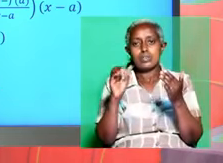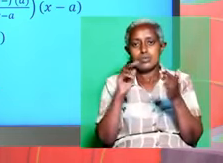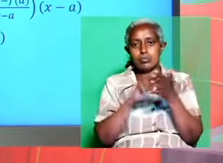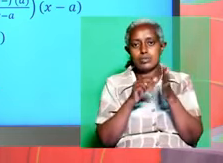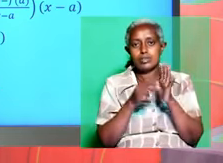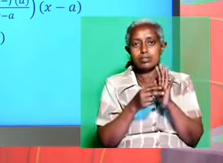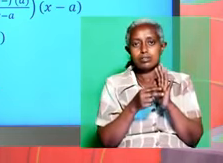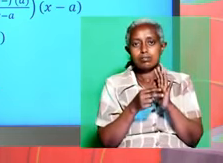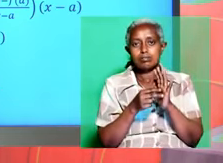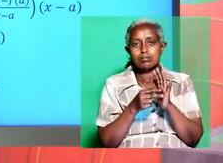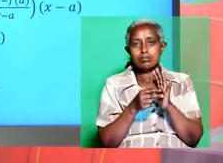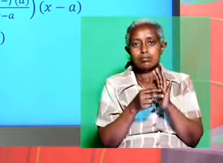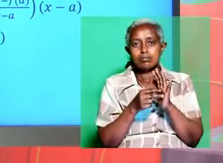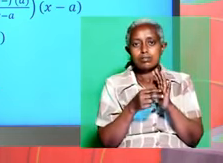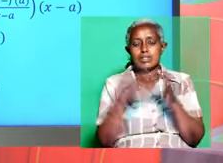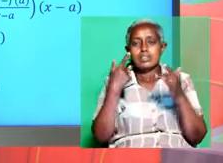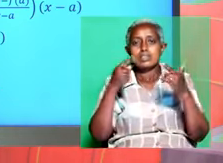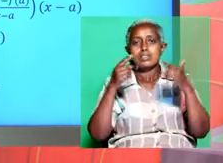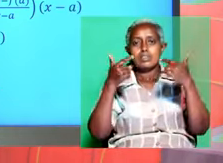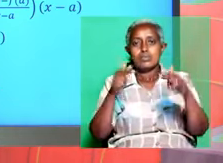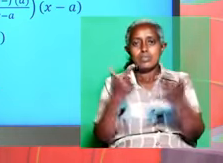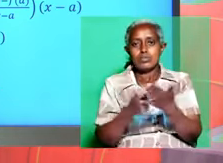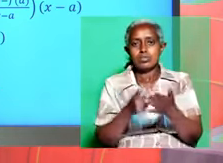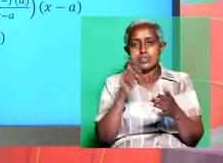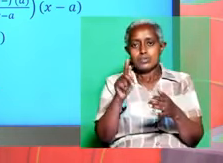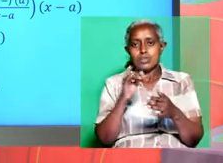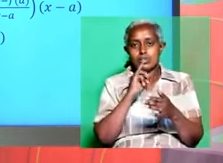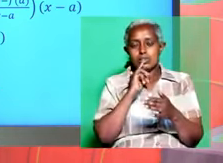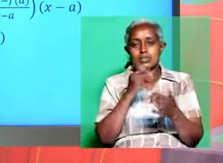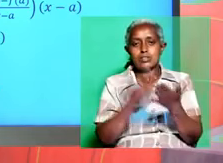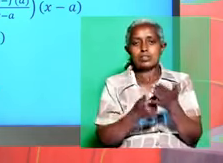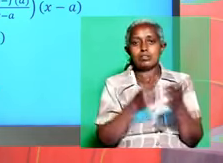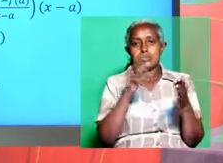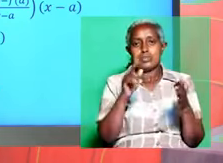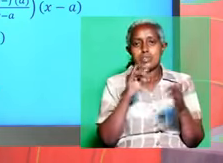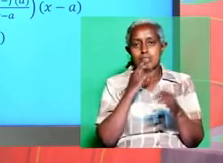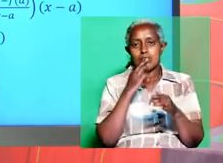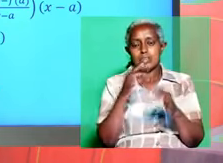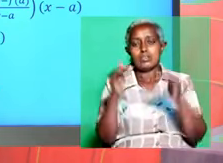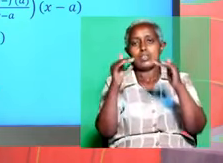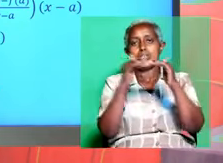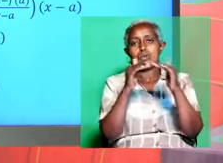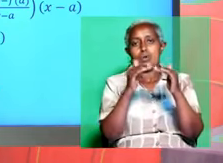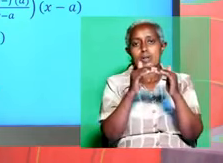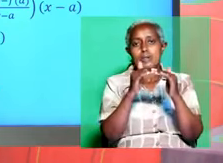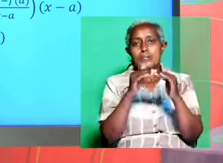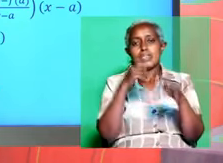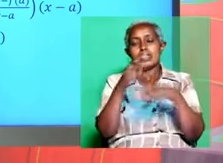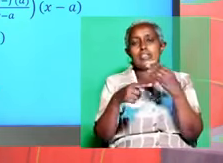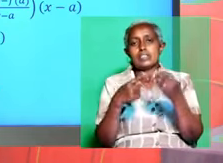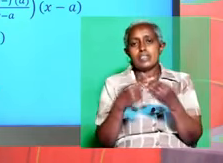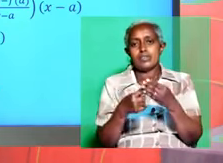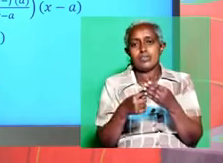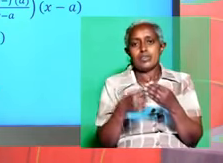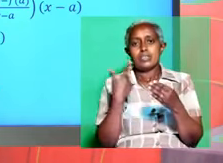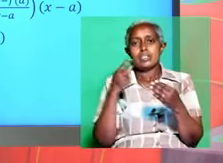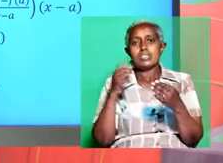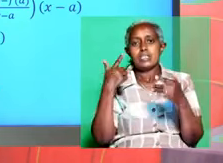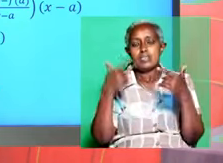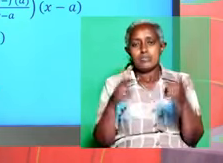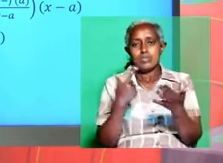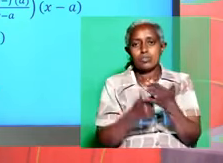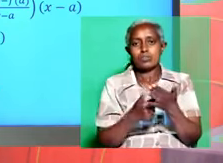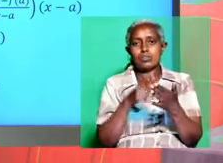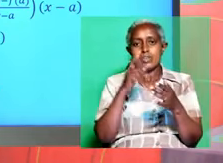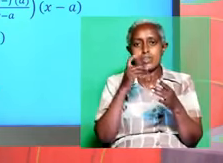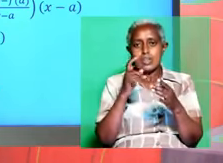means the limit of this one and the limit of this one are equal. Therefore, the limit of f of x,